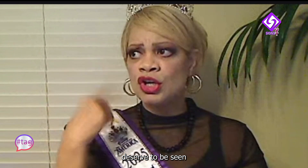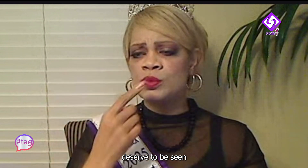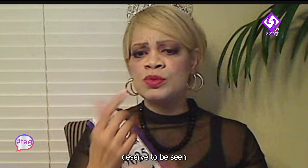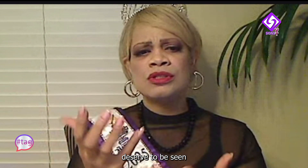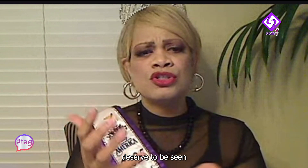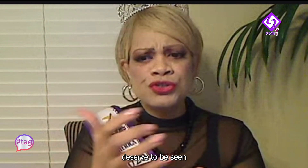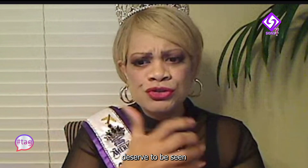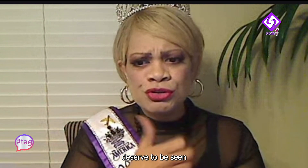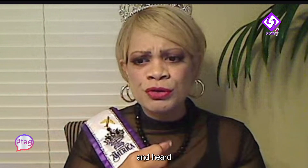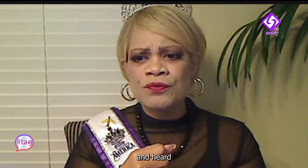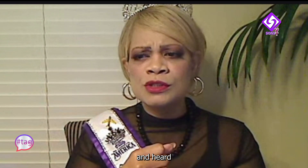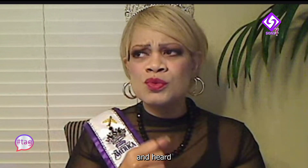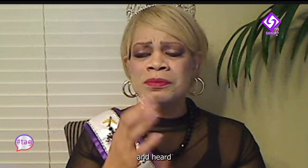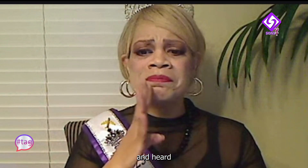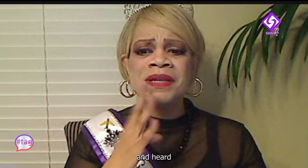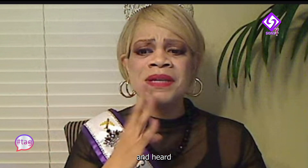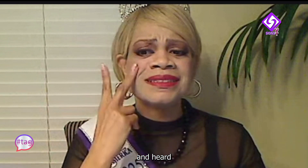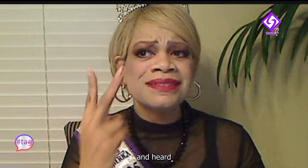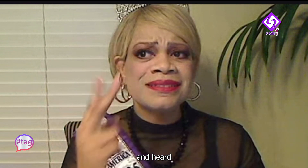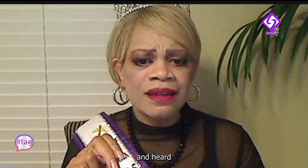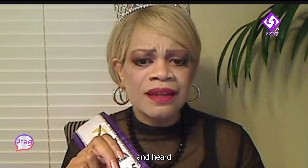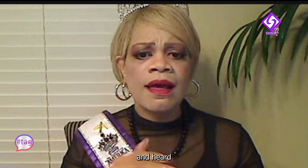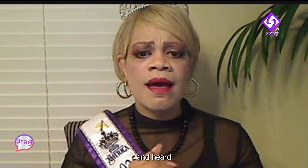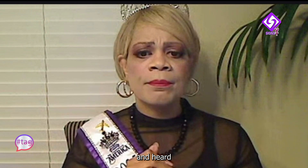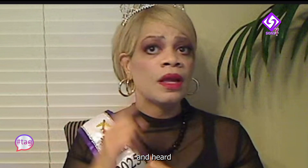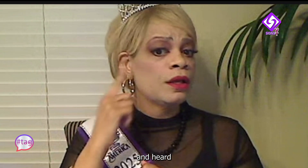deserve to be seen and heard.